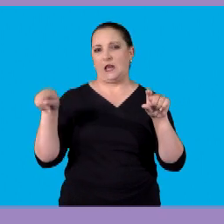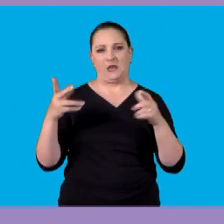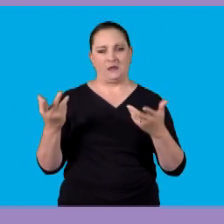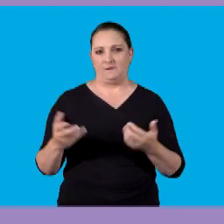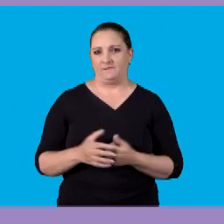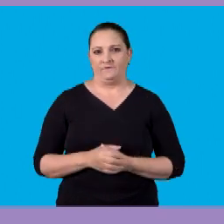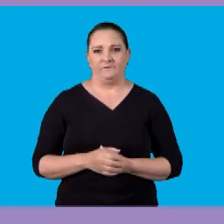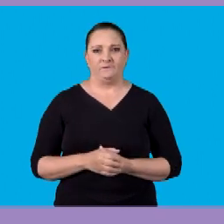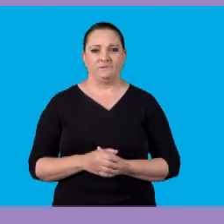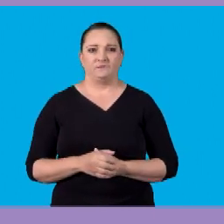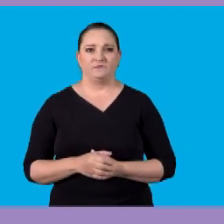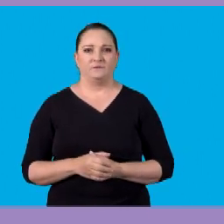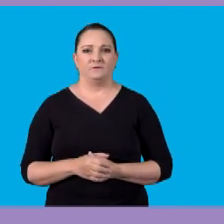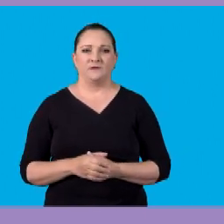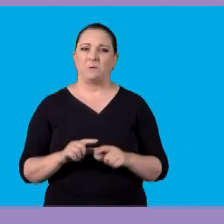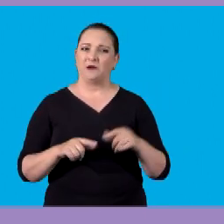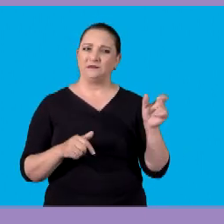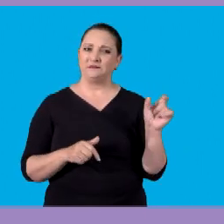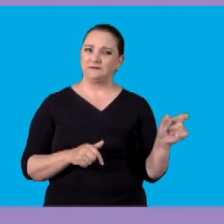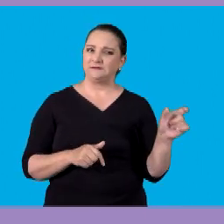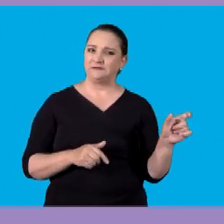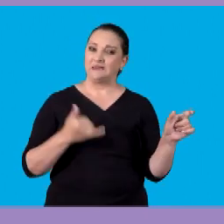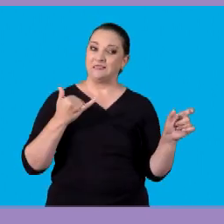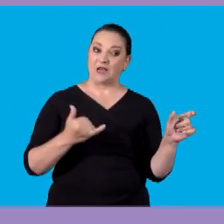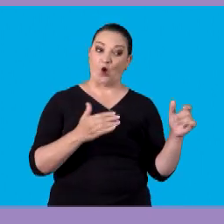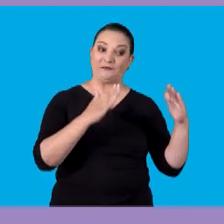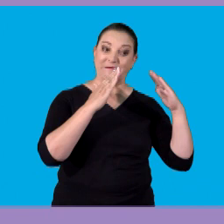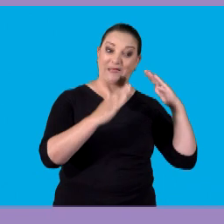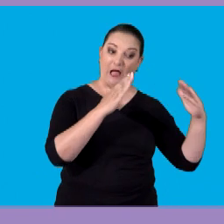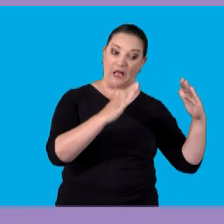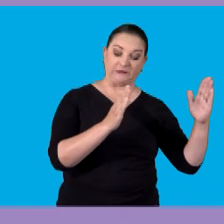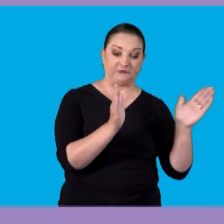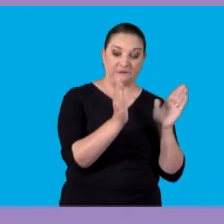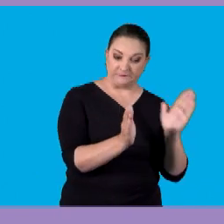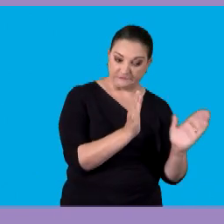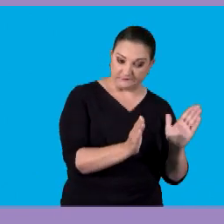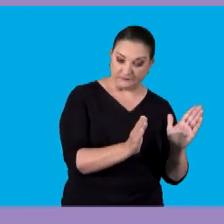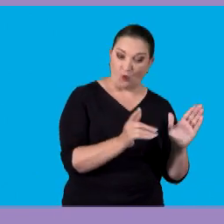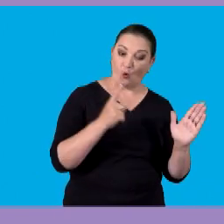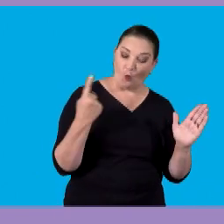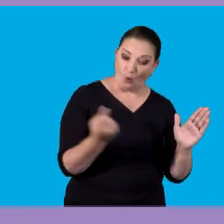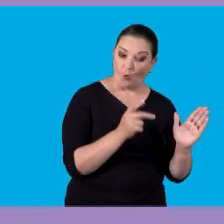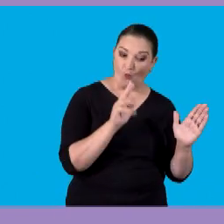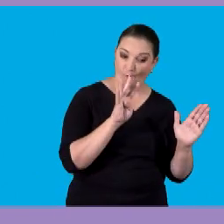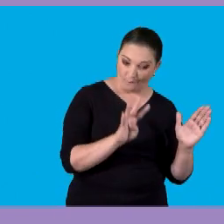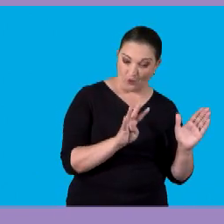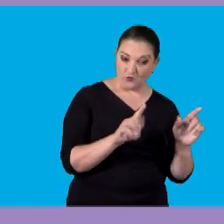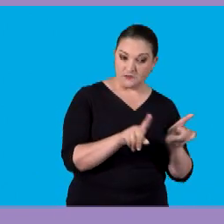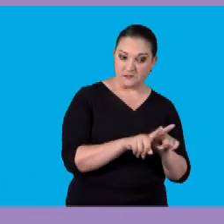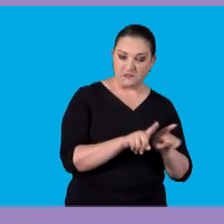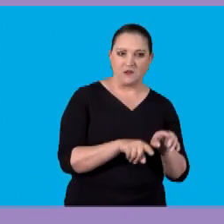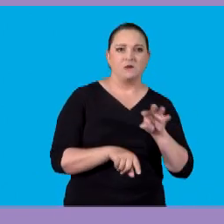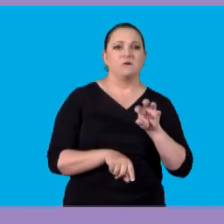quadrilaterals have all of the four angles that are equal. What about the sides that are equal? So all four sides that are